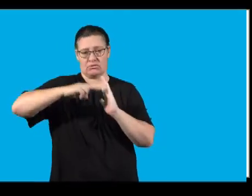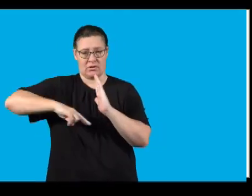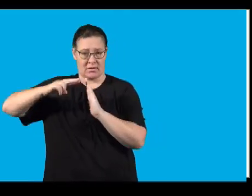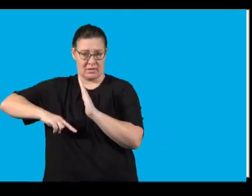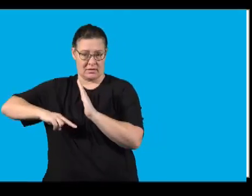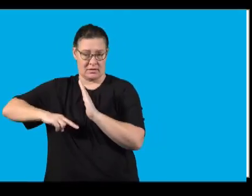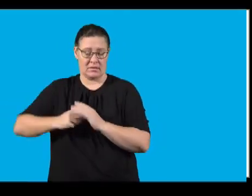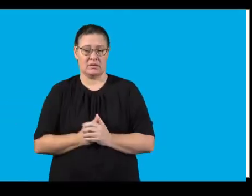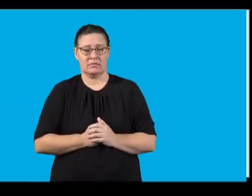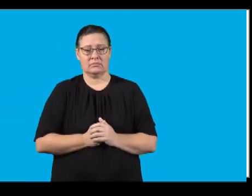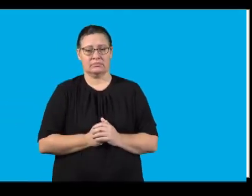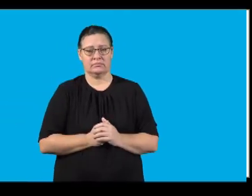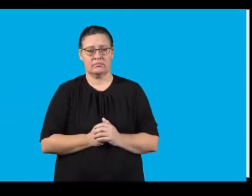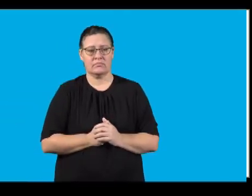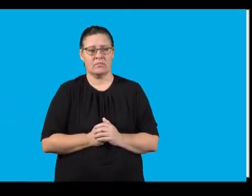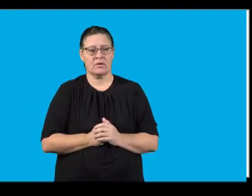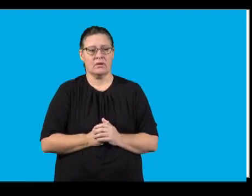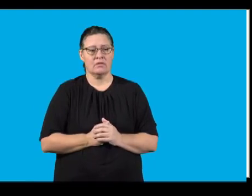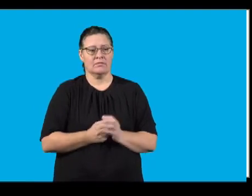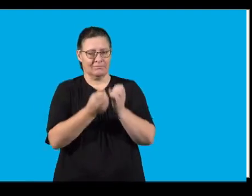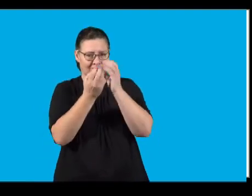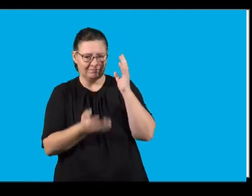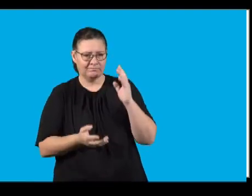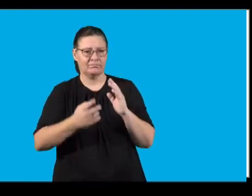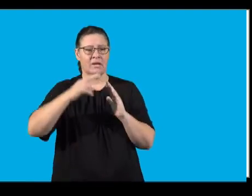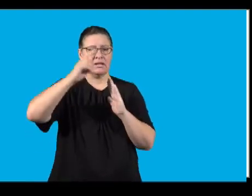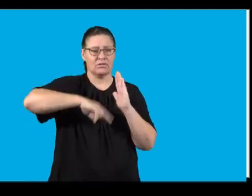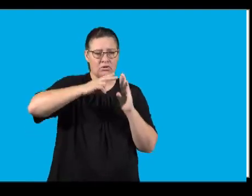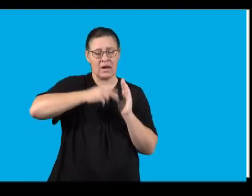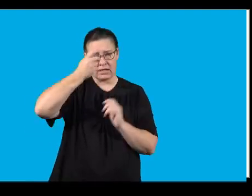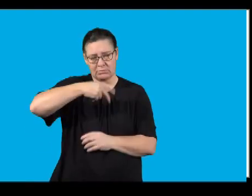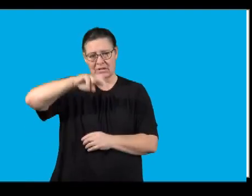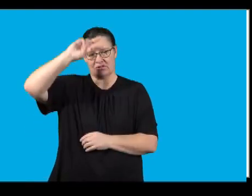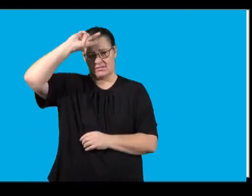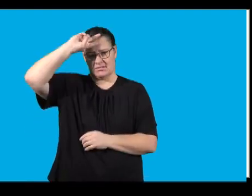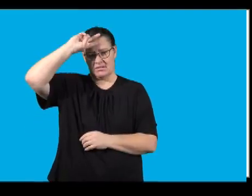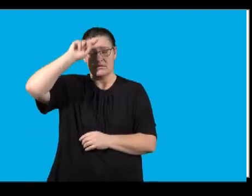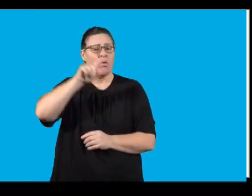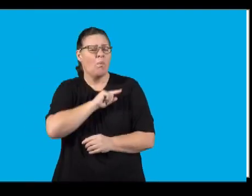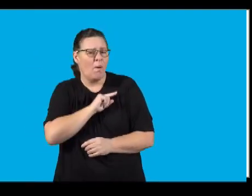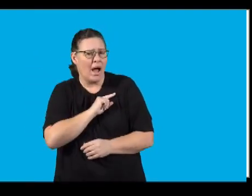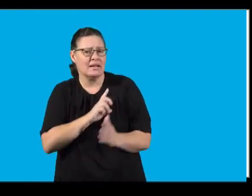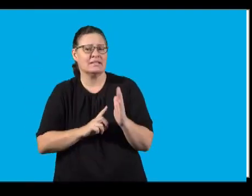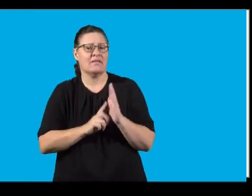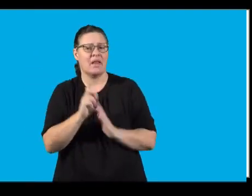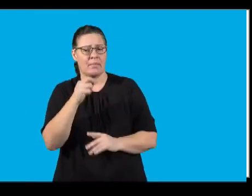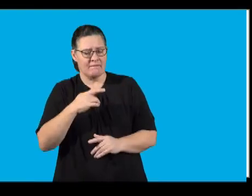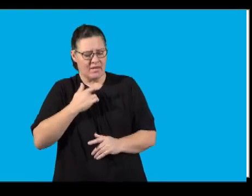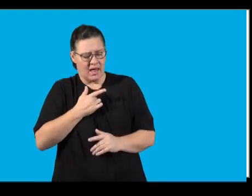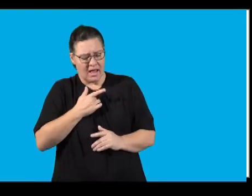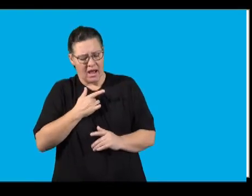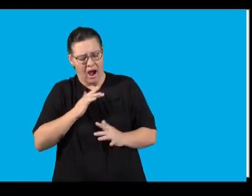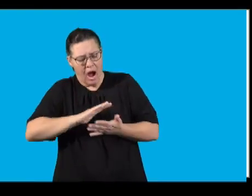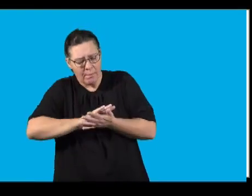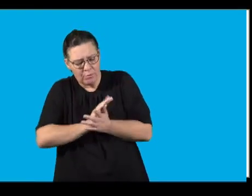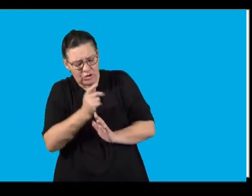literature. So I want to look at this mouthful that I have for you, literary interpretation to develop a sense for a